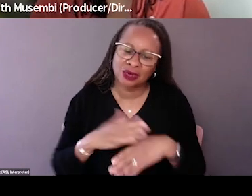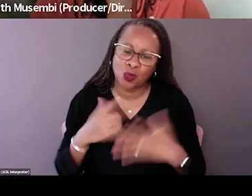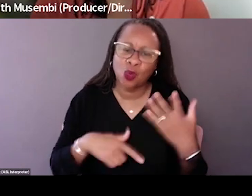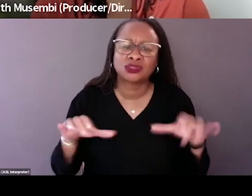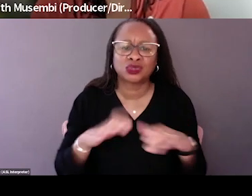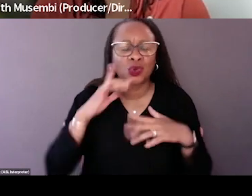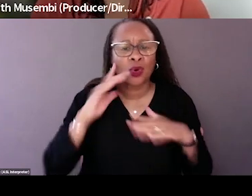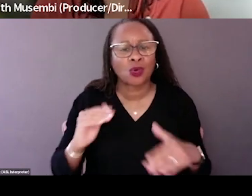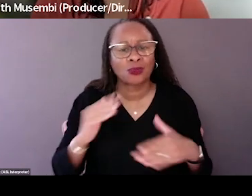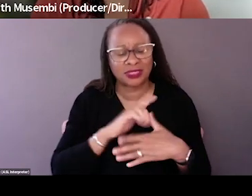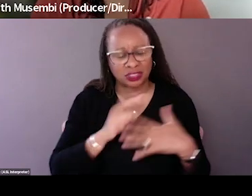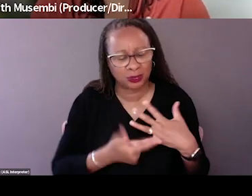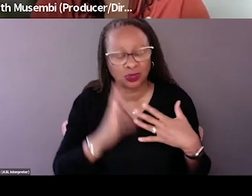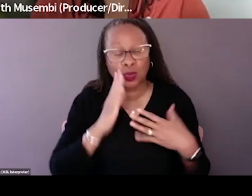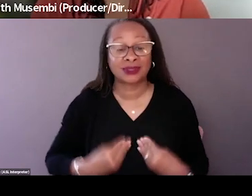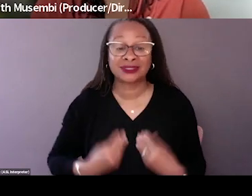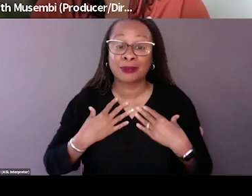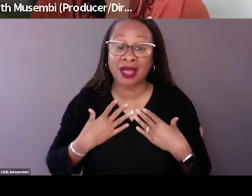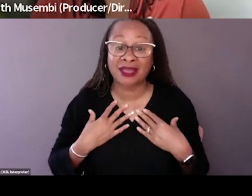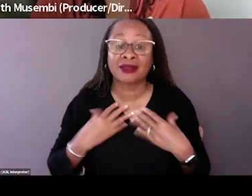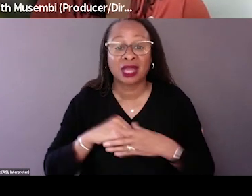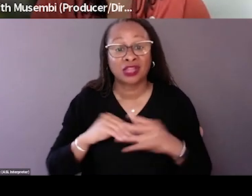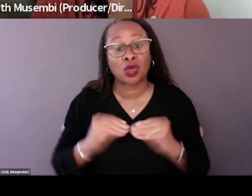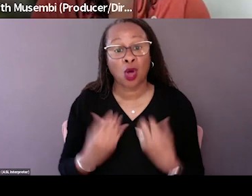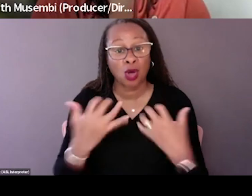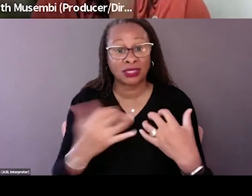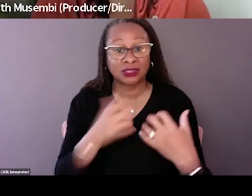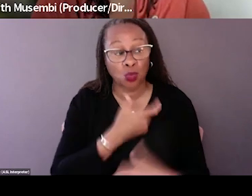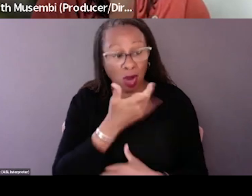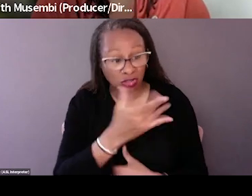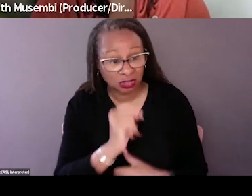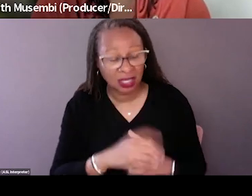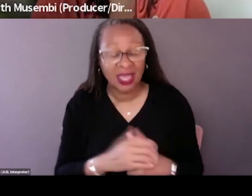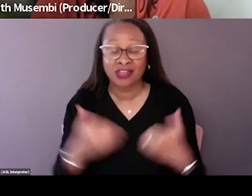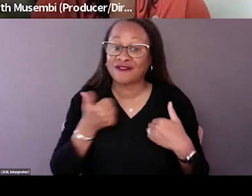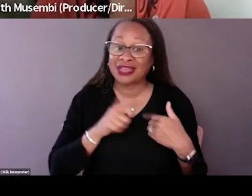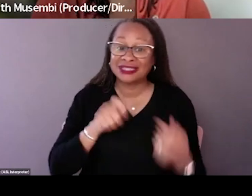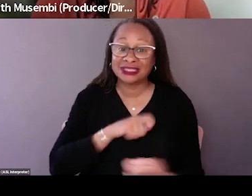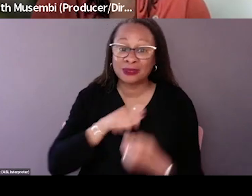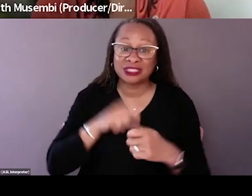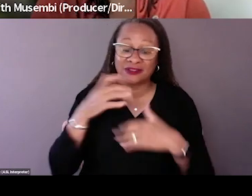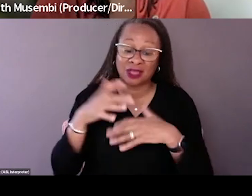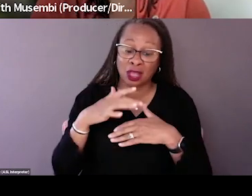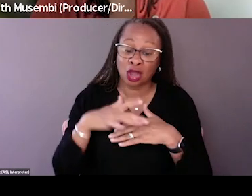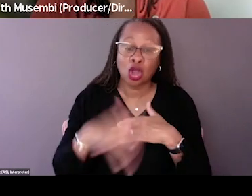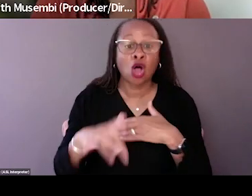the series will inspire in an audience? And is there any specific call to action?